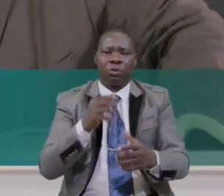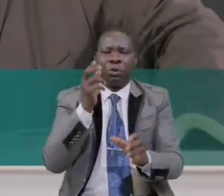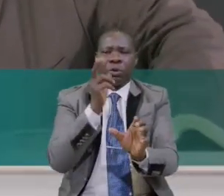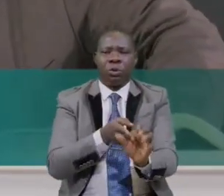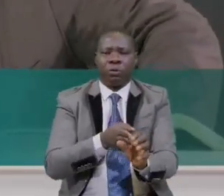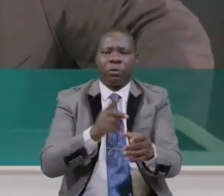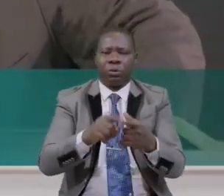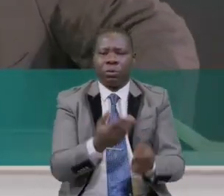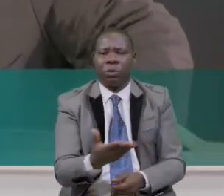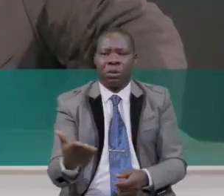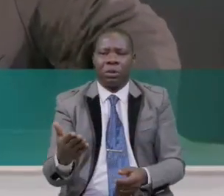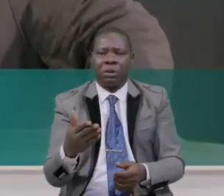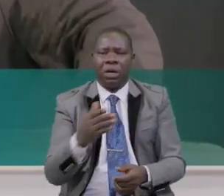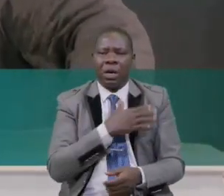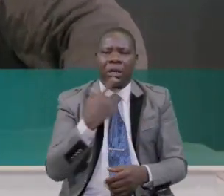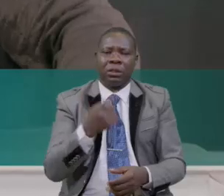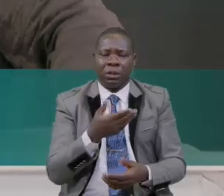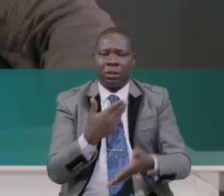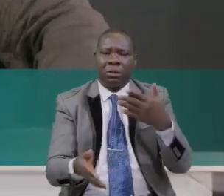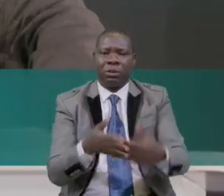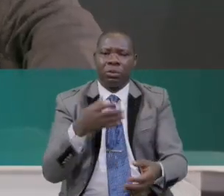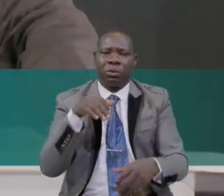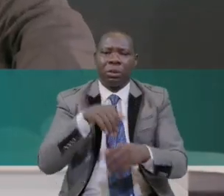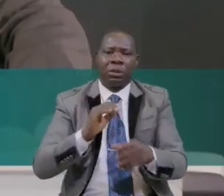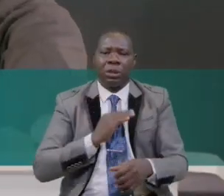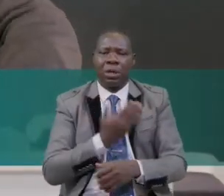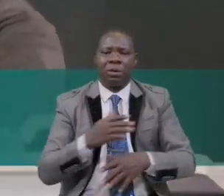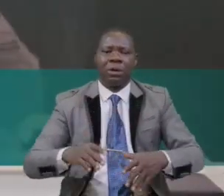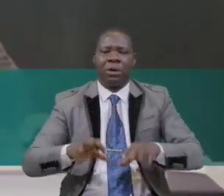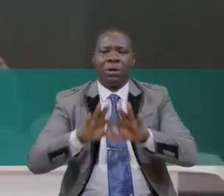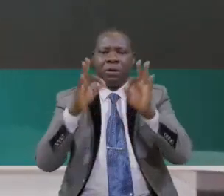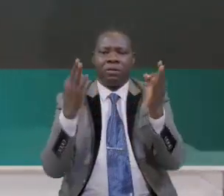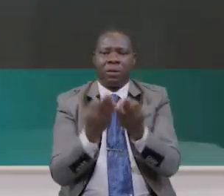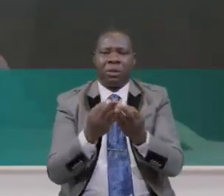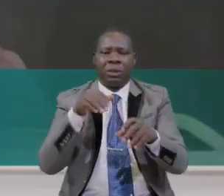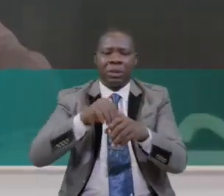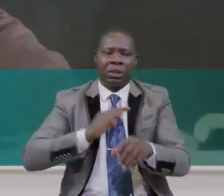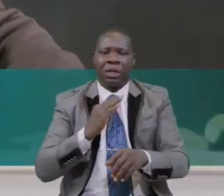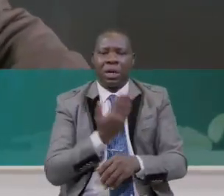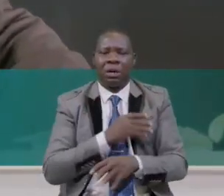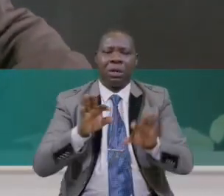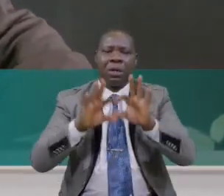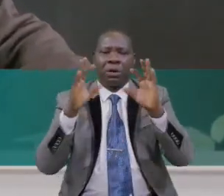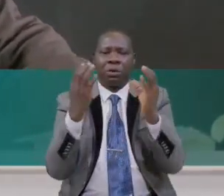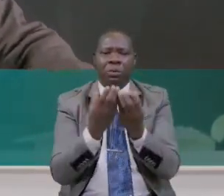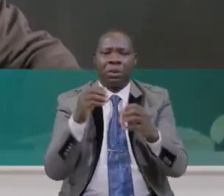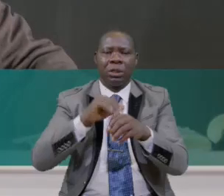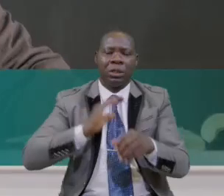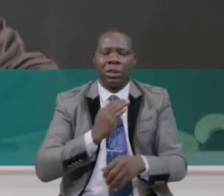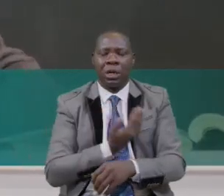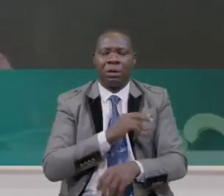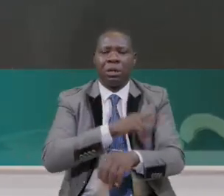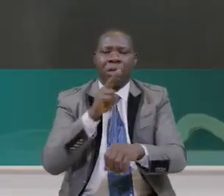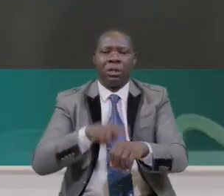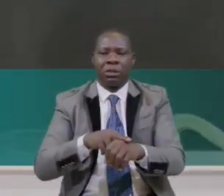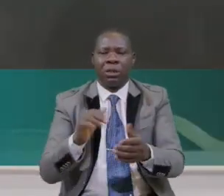the issues in our families, in our community, in our nation that God wants